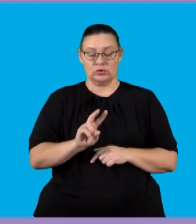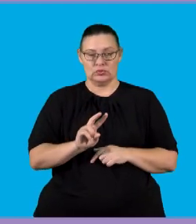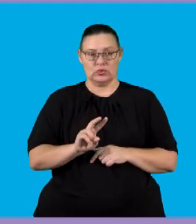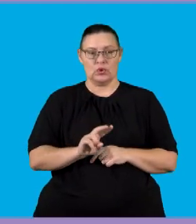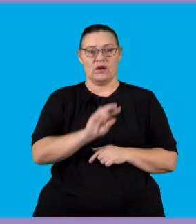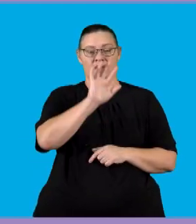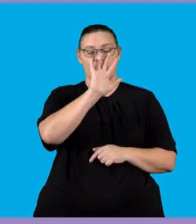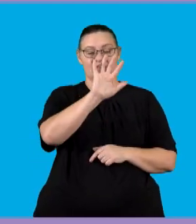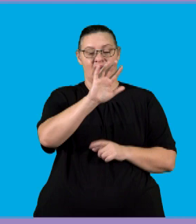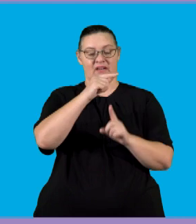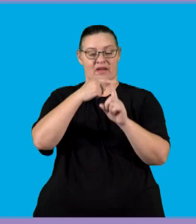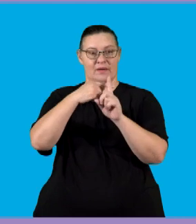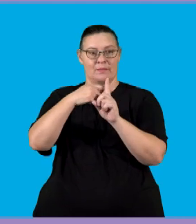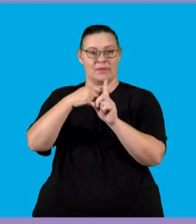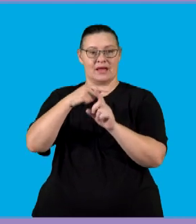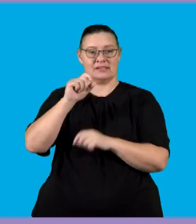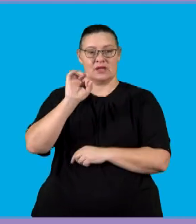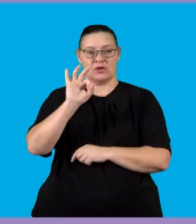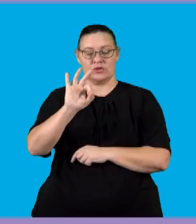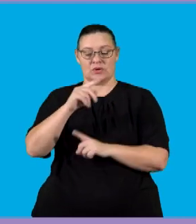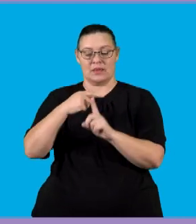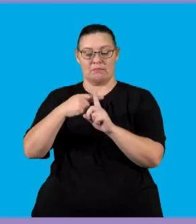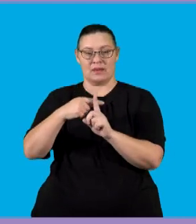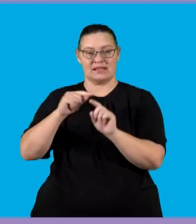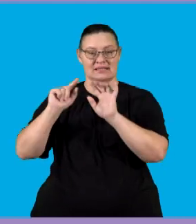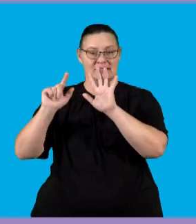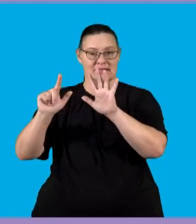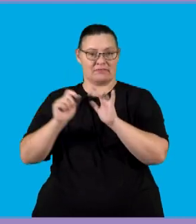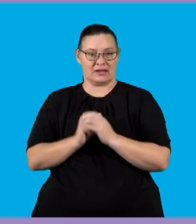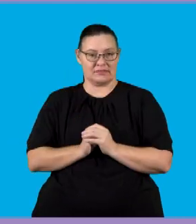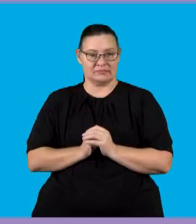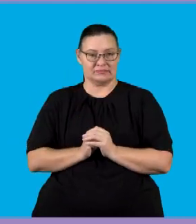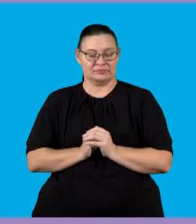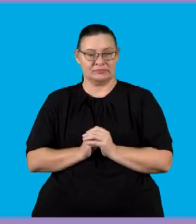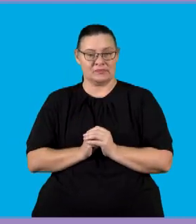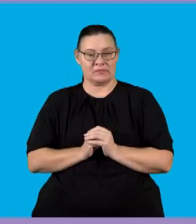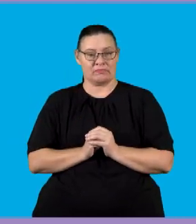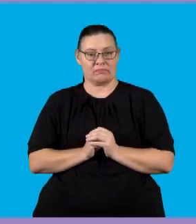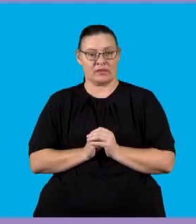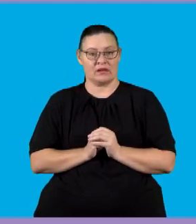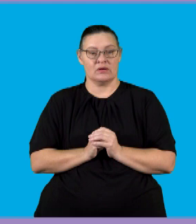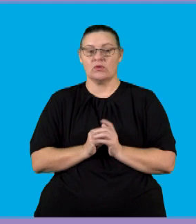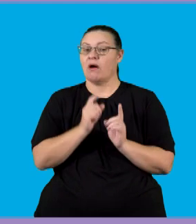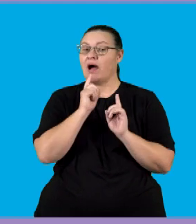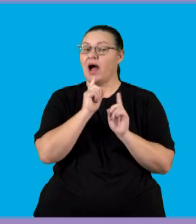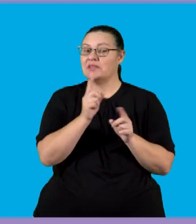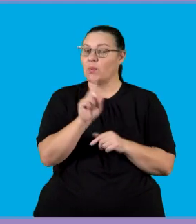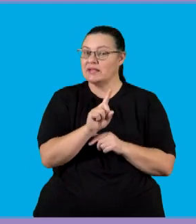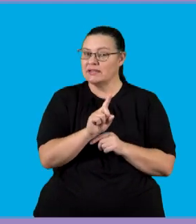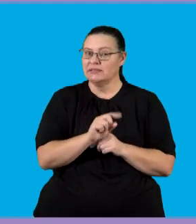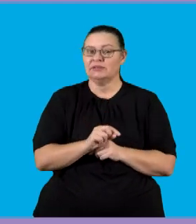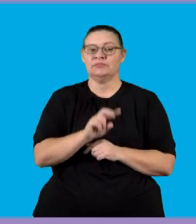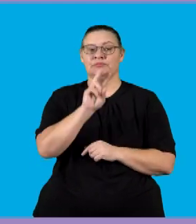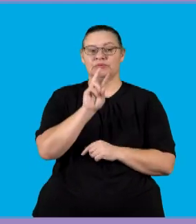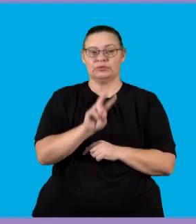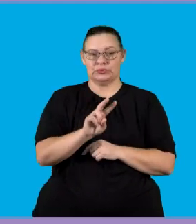exponents. We are going to say base 2, then 5 plus 3 plus 7. Now what